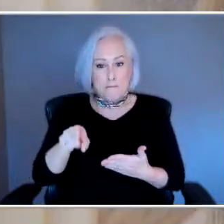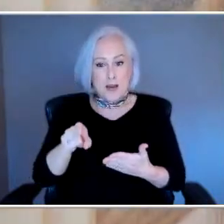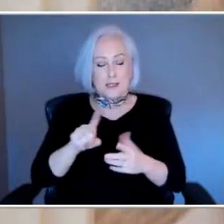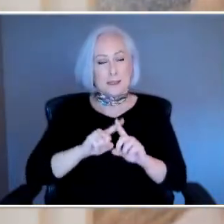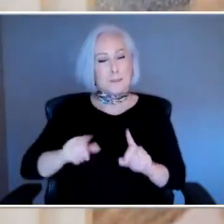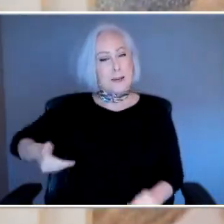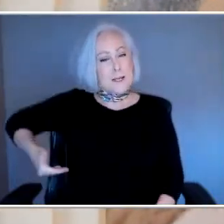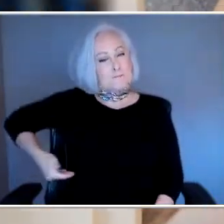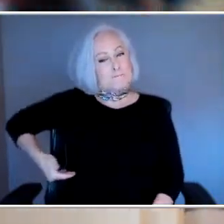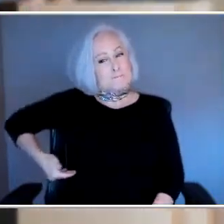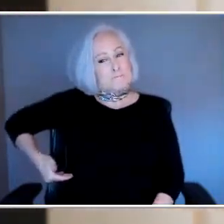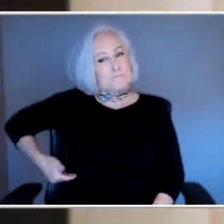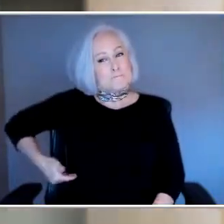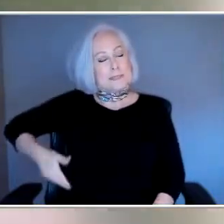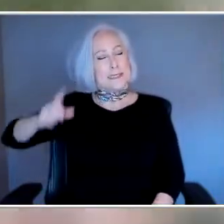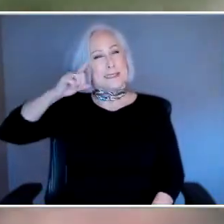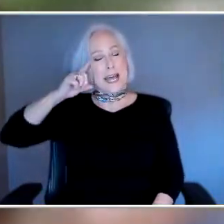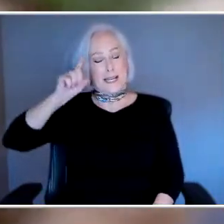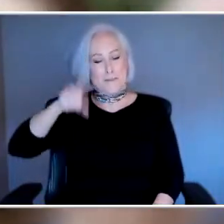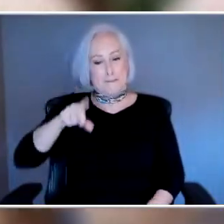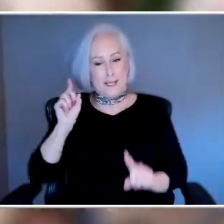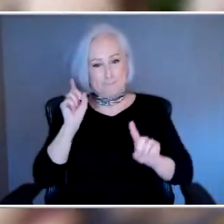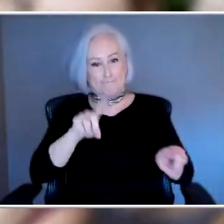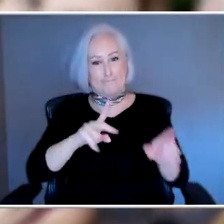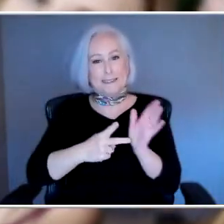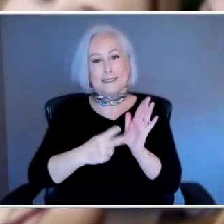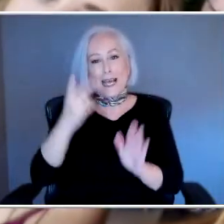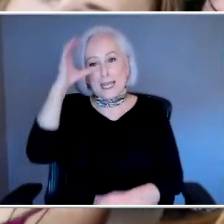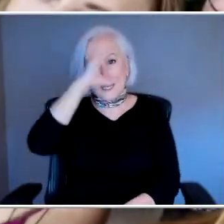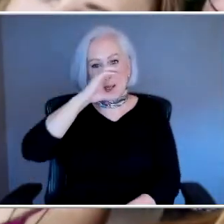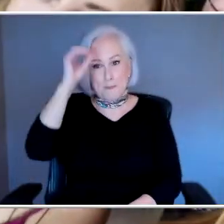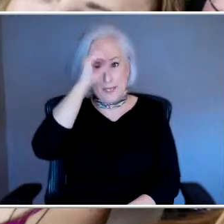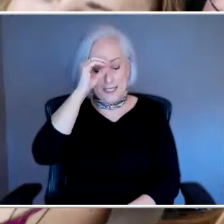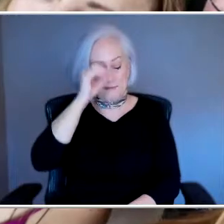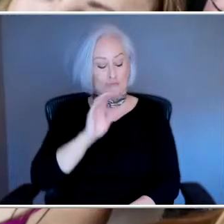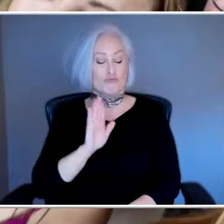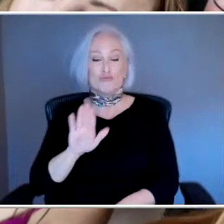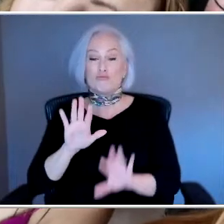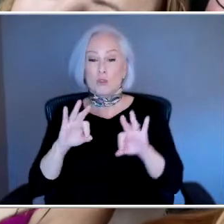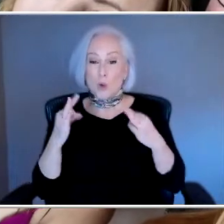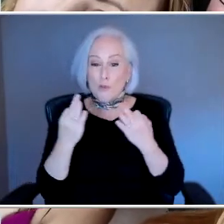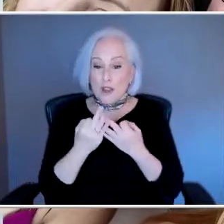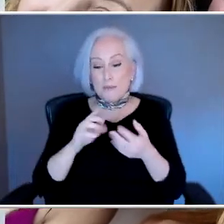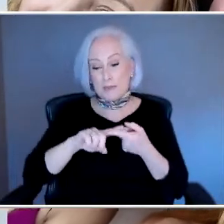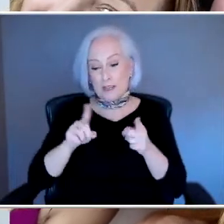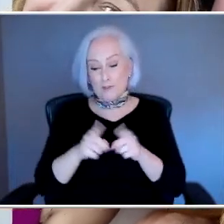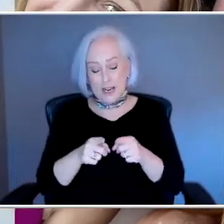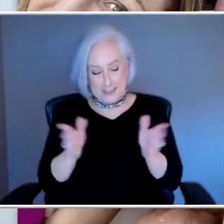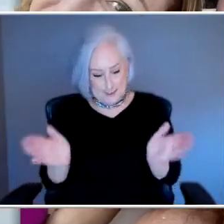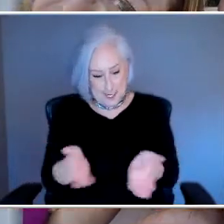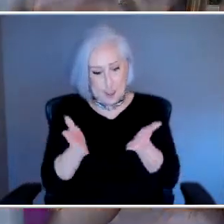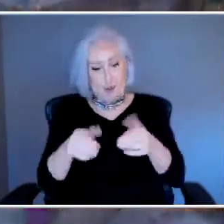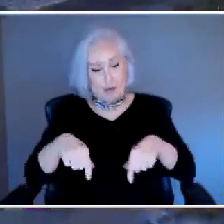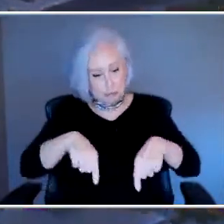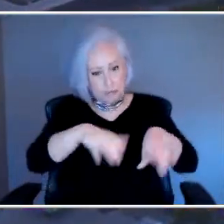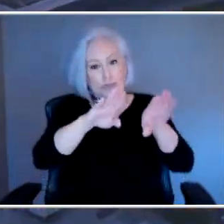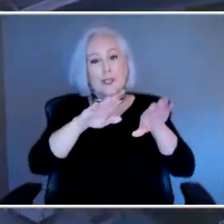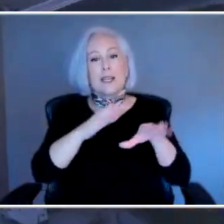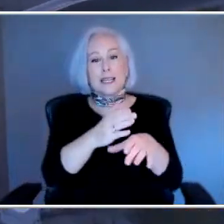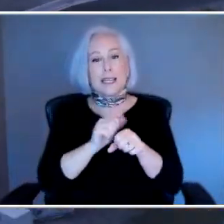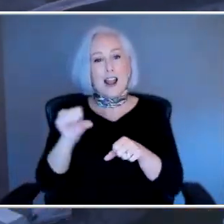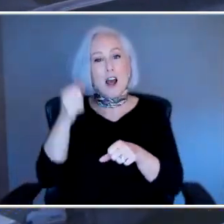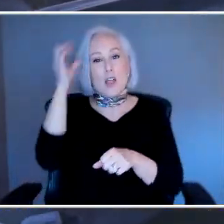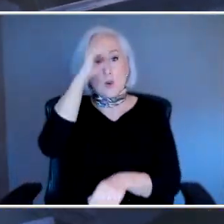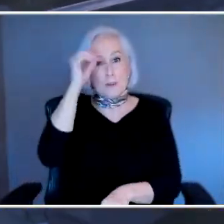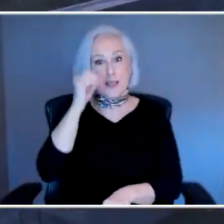opinion. Friends and family convinced her to follow her instincts, and she says that decision likely saved her life. The